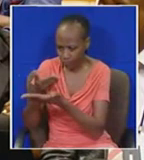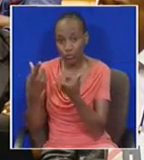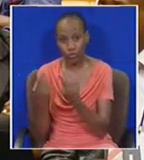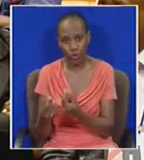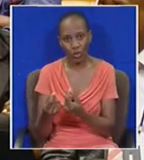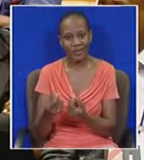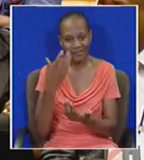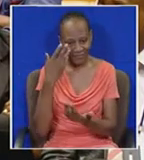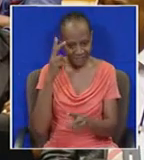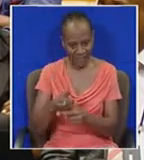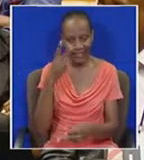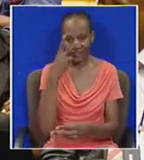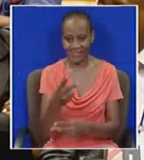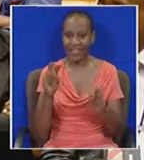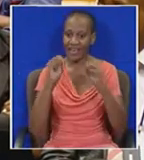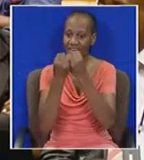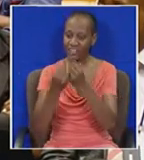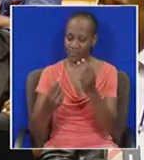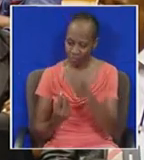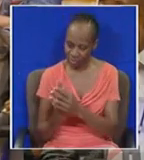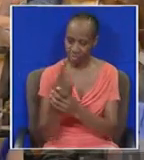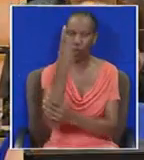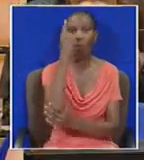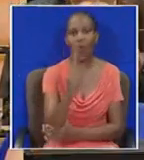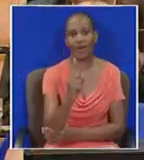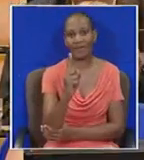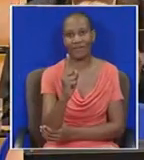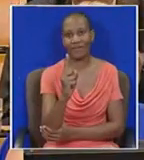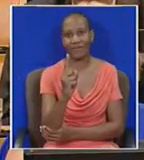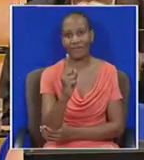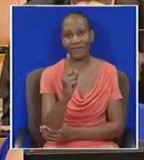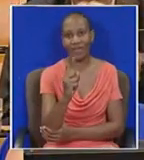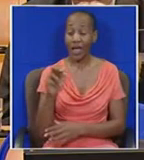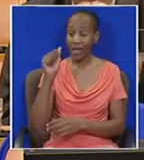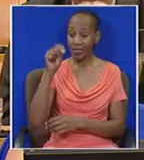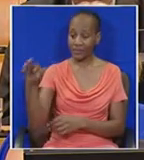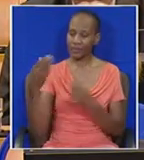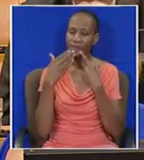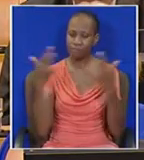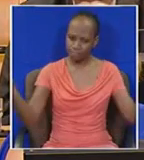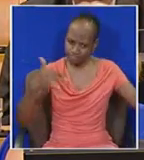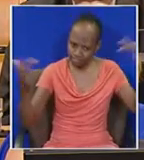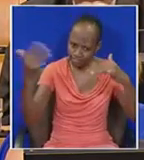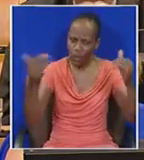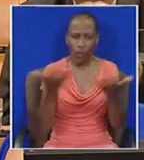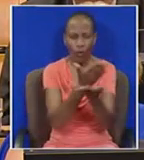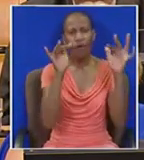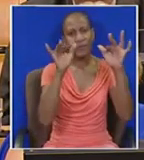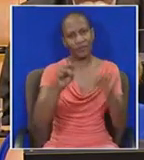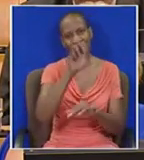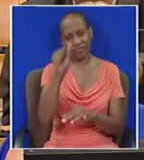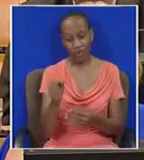a nation at one. The ANC commits to the people of South Africa that we shall isolate and root